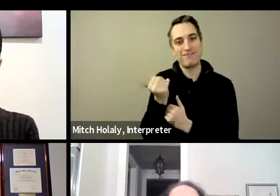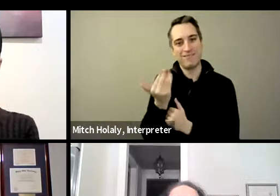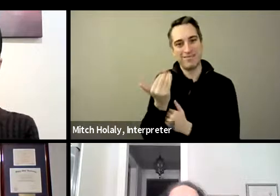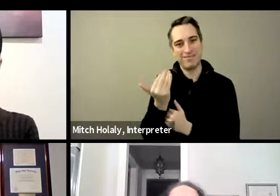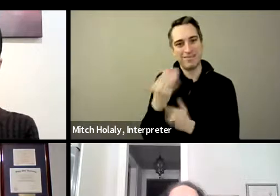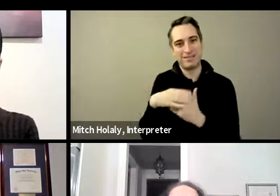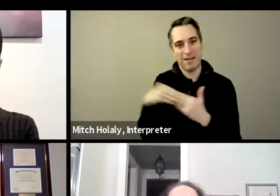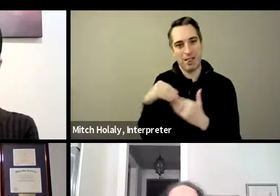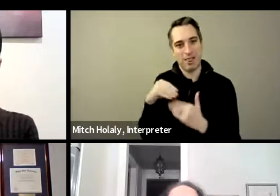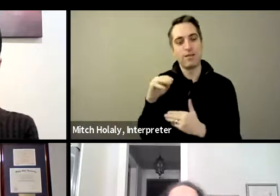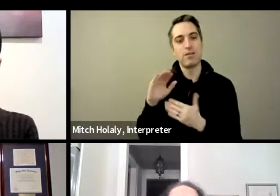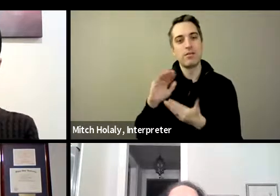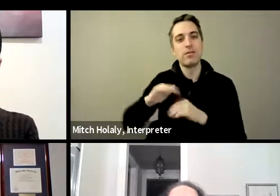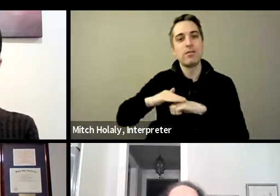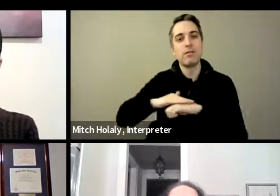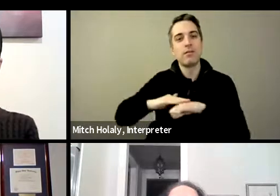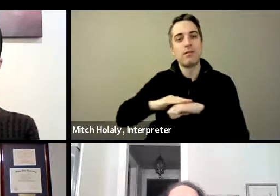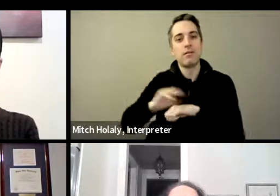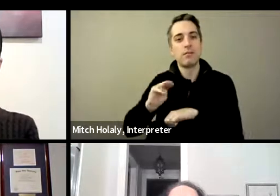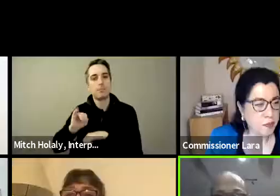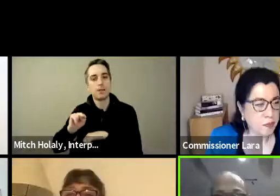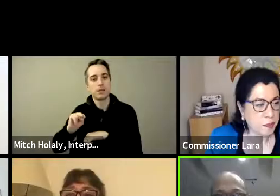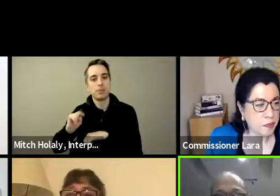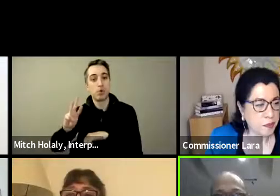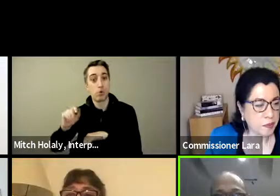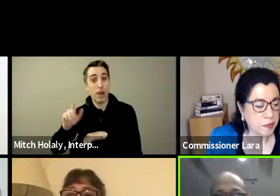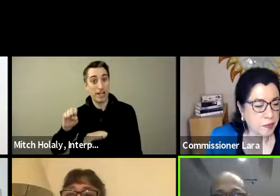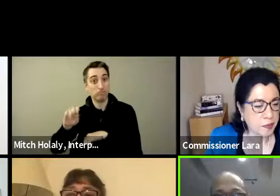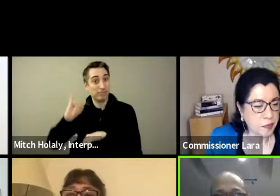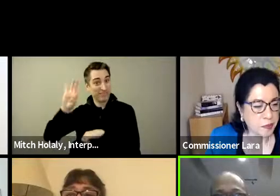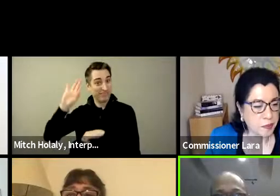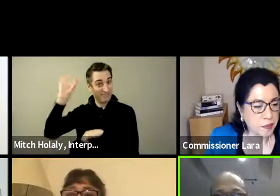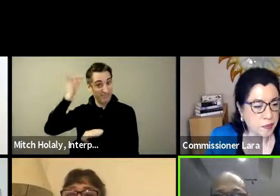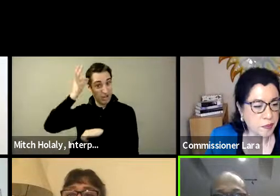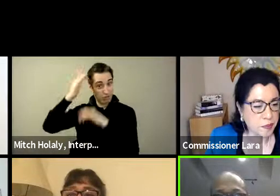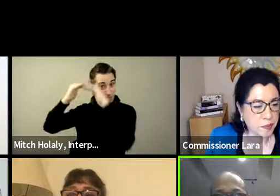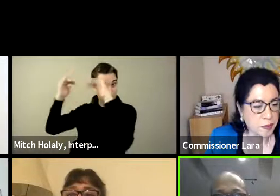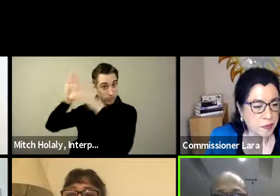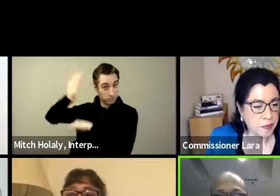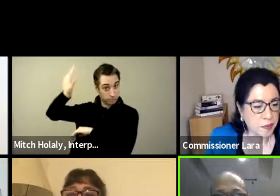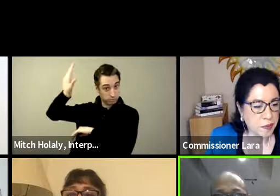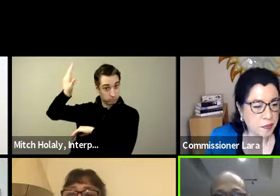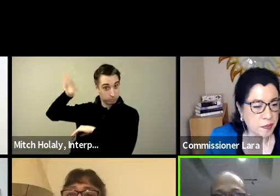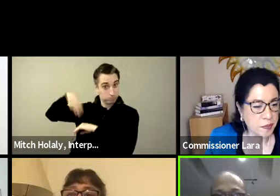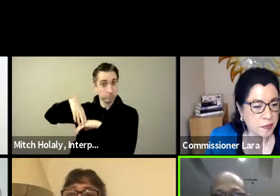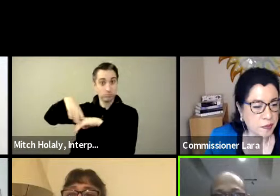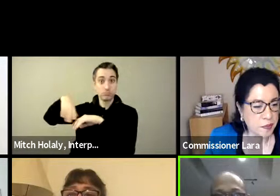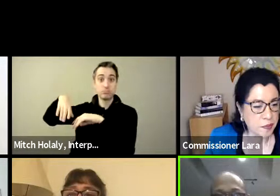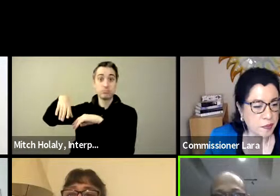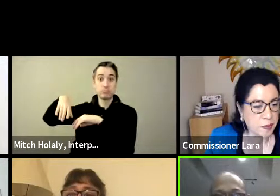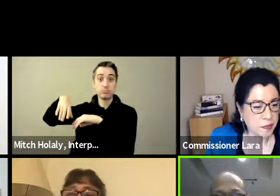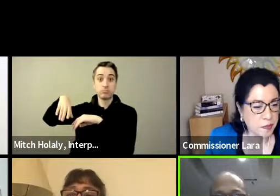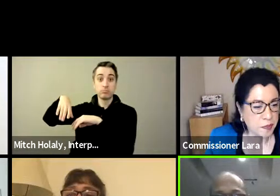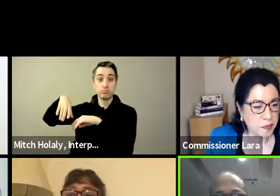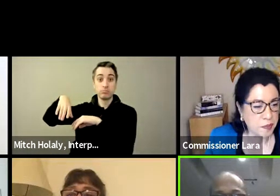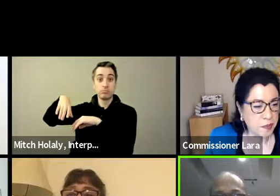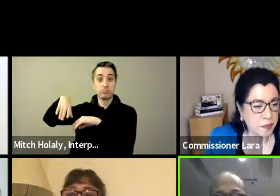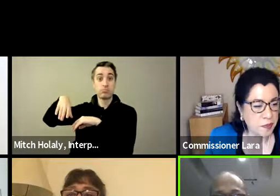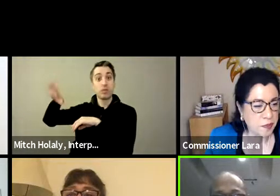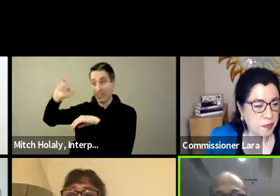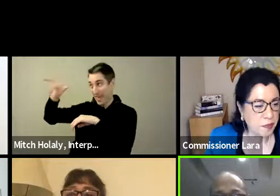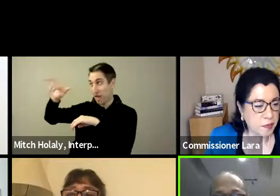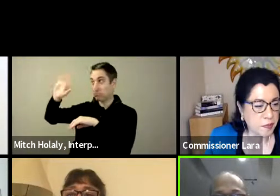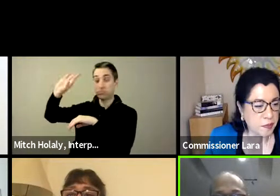wage. If he's going to push that from a federal level, and those federal dollars from many are going to come into the